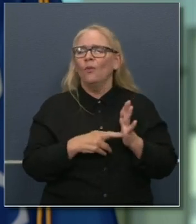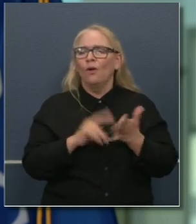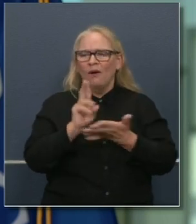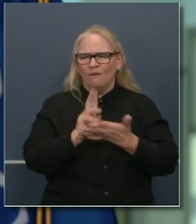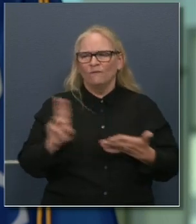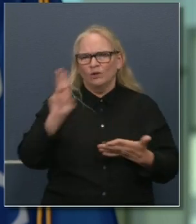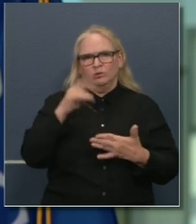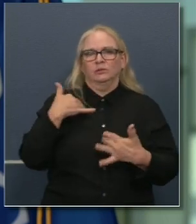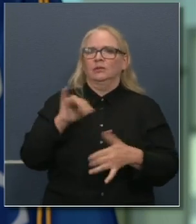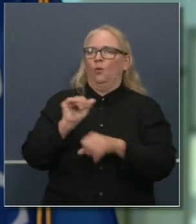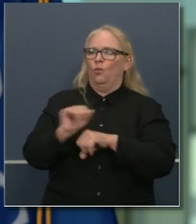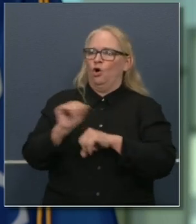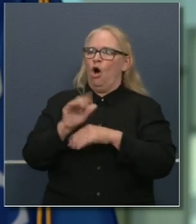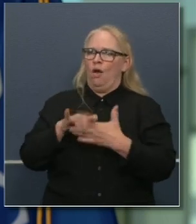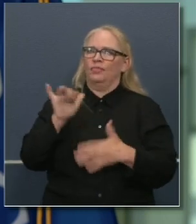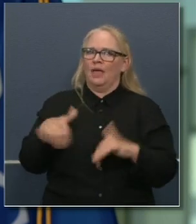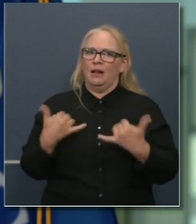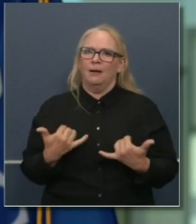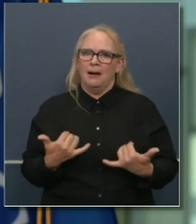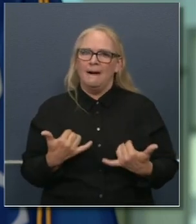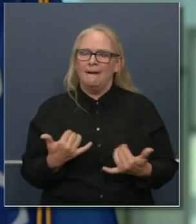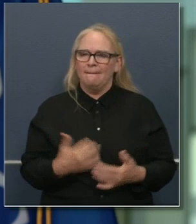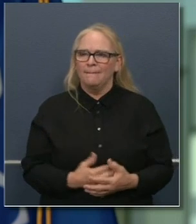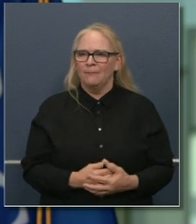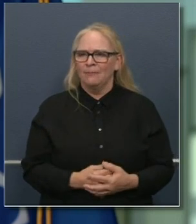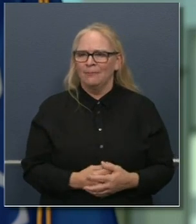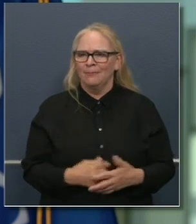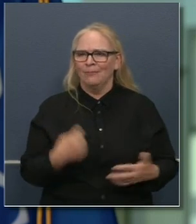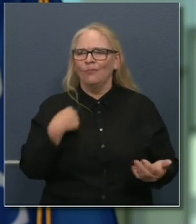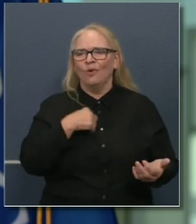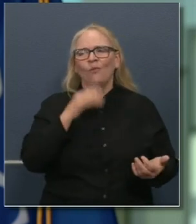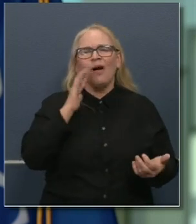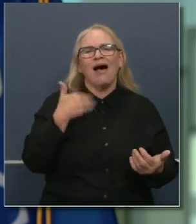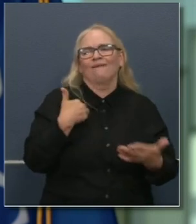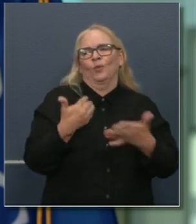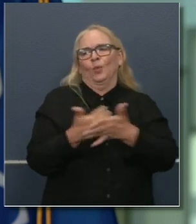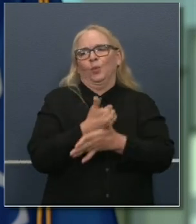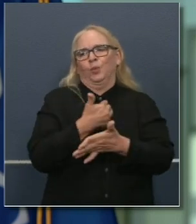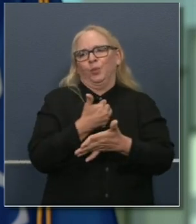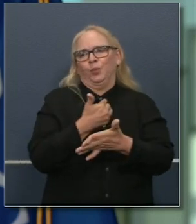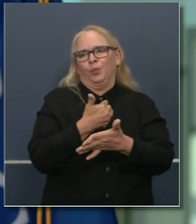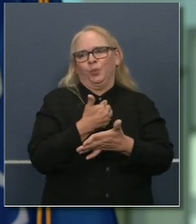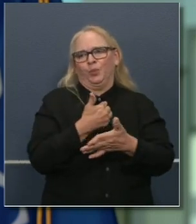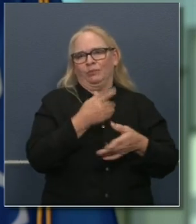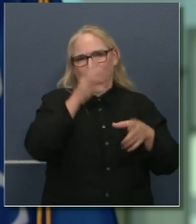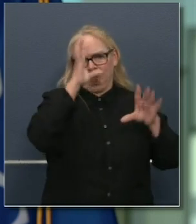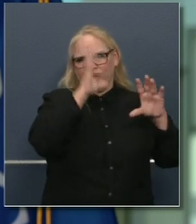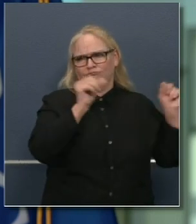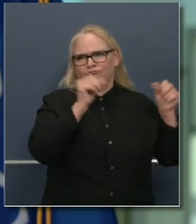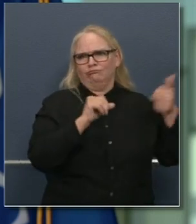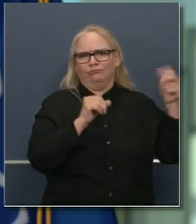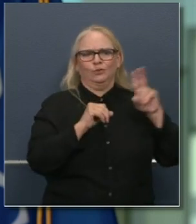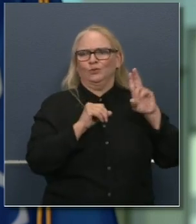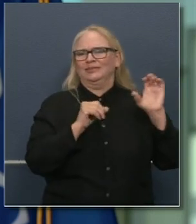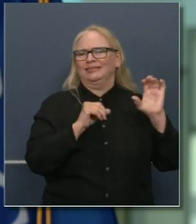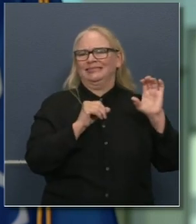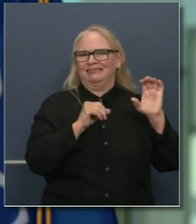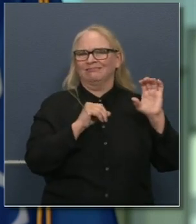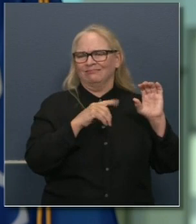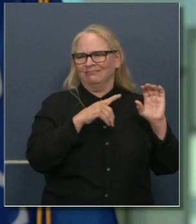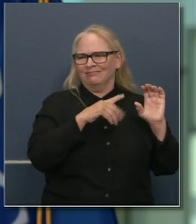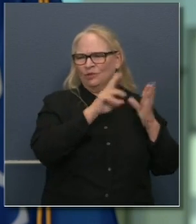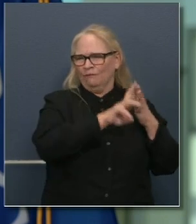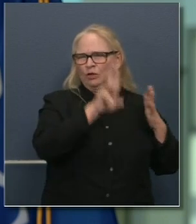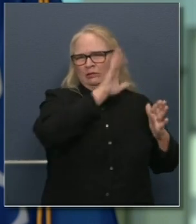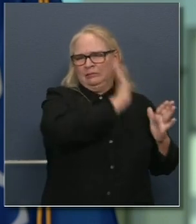new incoming president of the UC system that's now transferring over. I want to make sure I don't put anything out as he's about to come